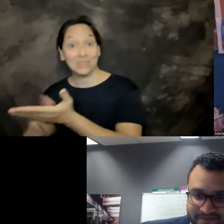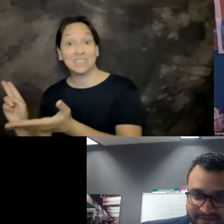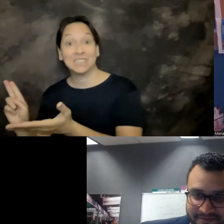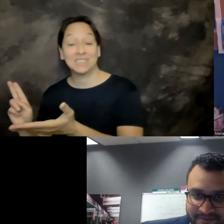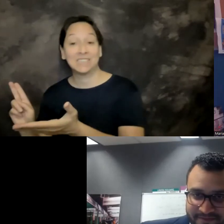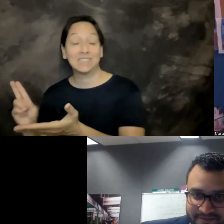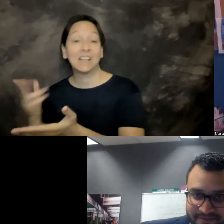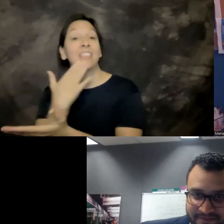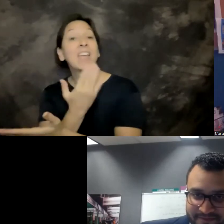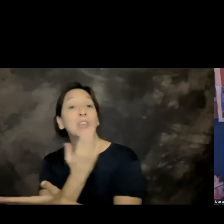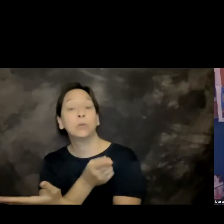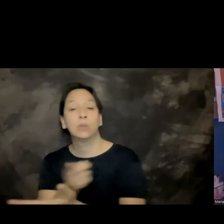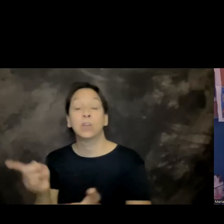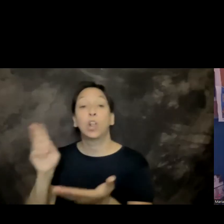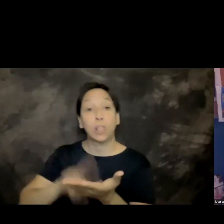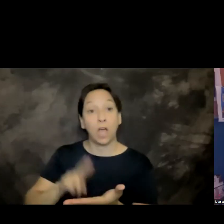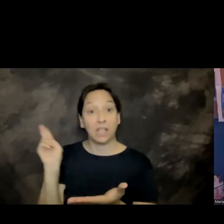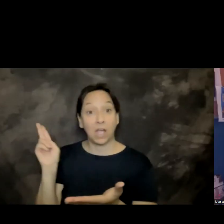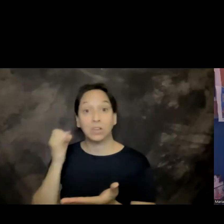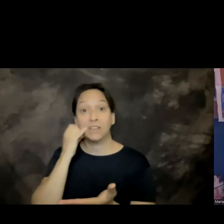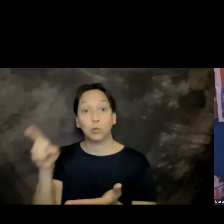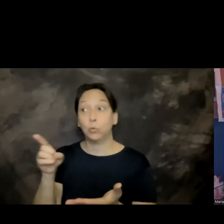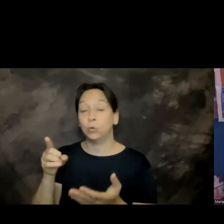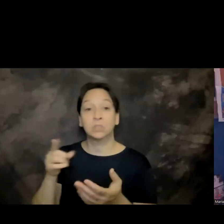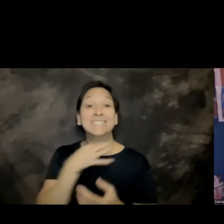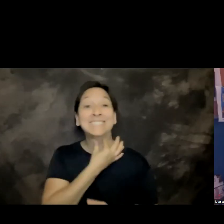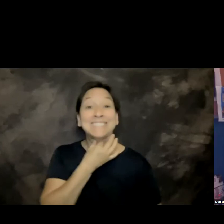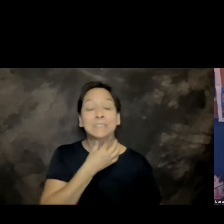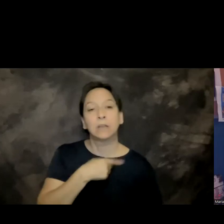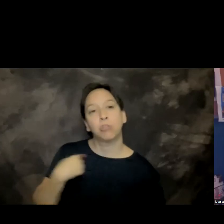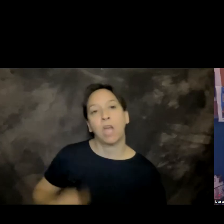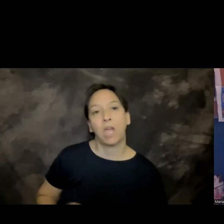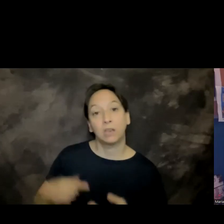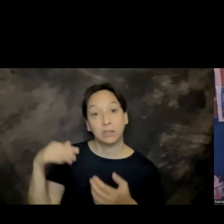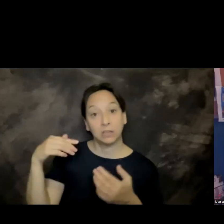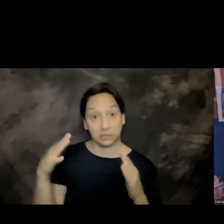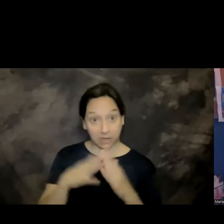as you're logging out, if you have Chinatown specific questions, don't forget that tomorrow there